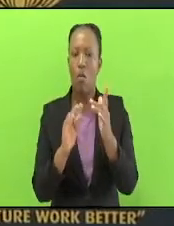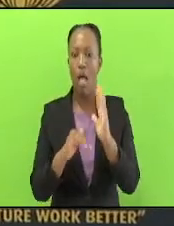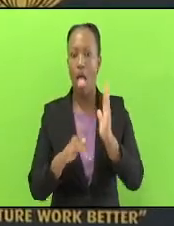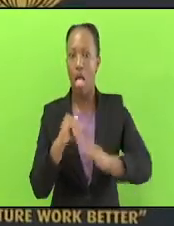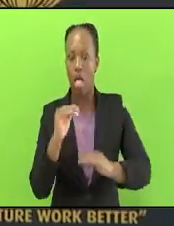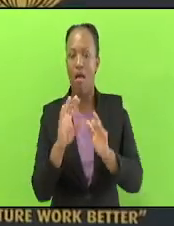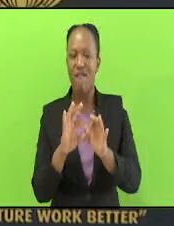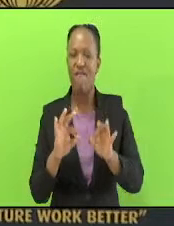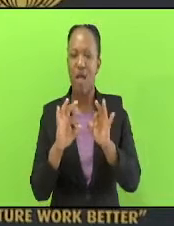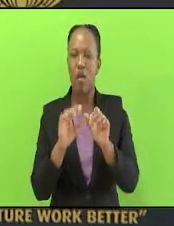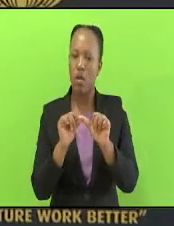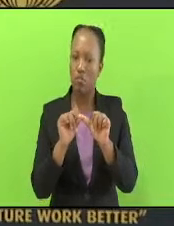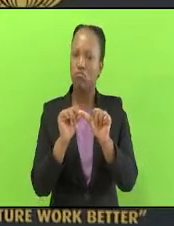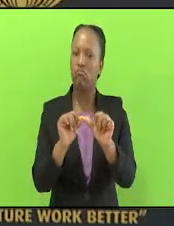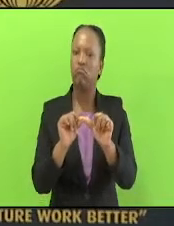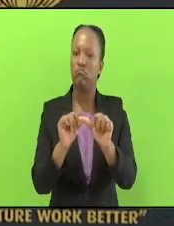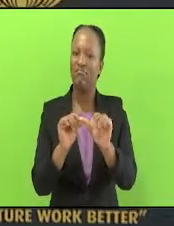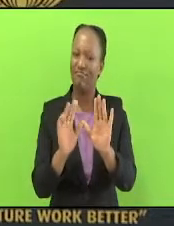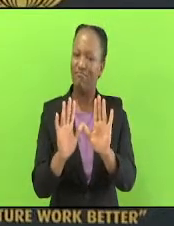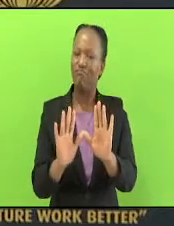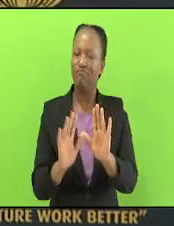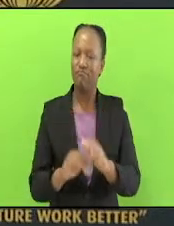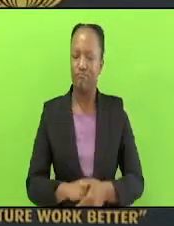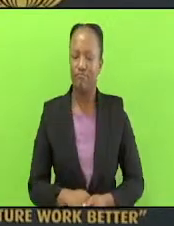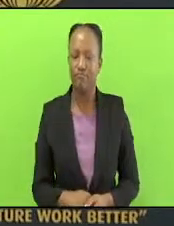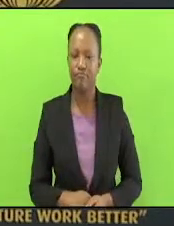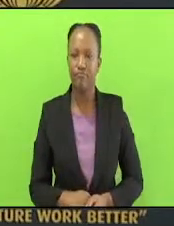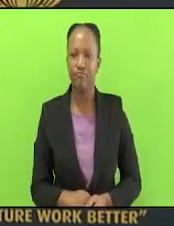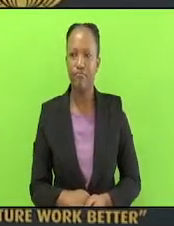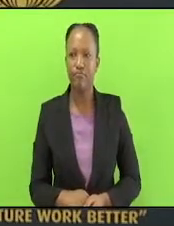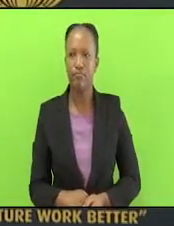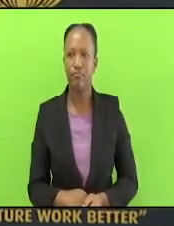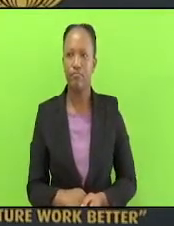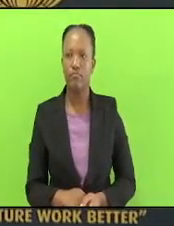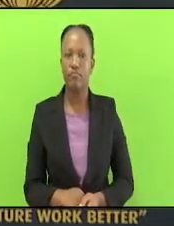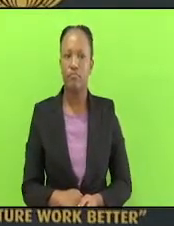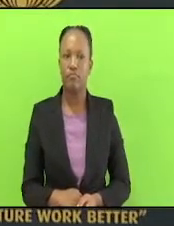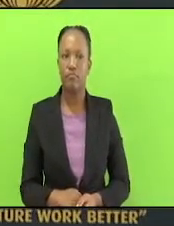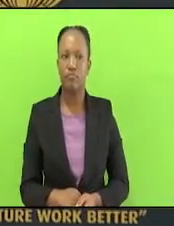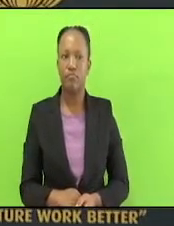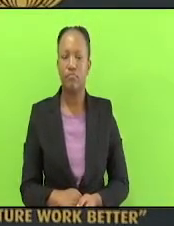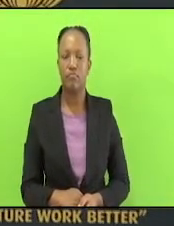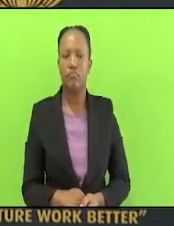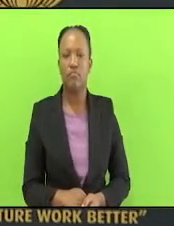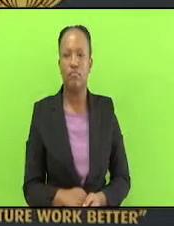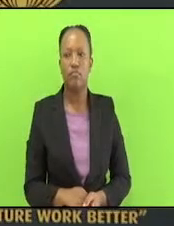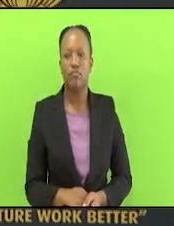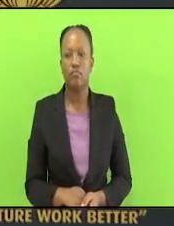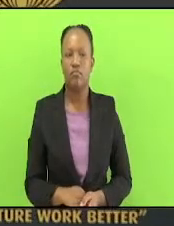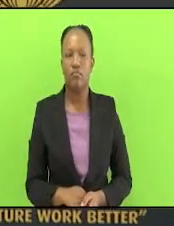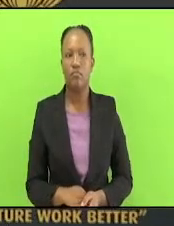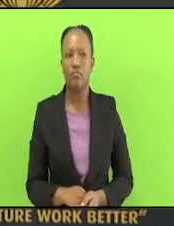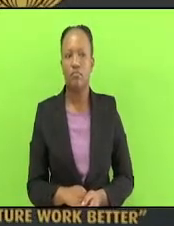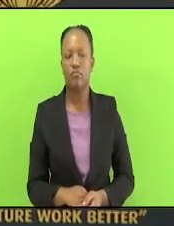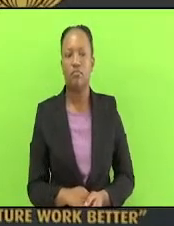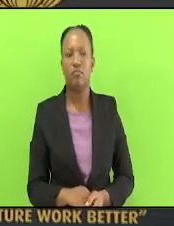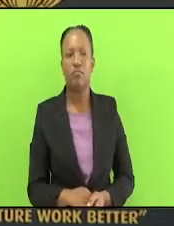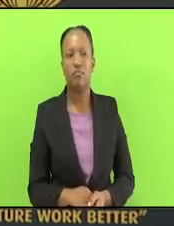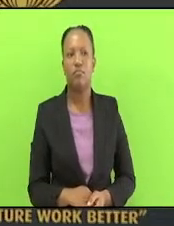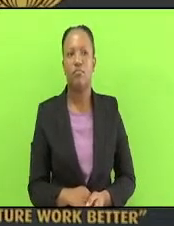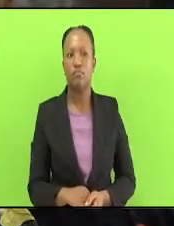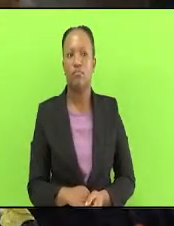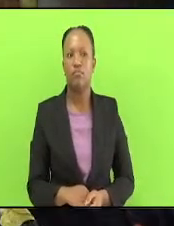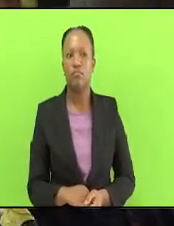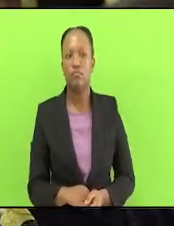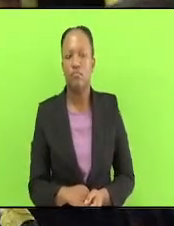the same. A re direng gore maemo a inflation a lolamisiwe ka tsela e tshwanetseng e le gore go tla go nne le koketsego ya 10% ngwaga le